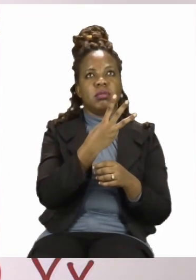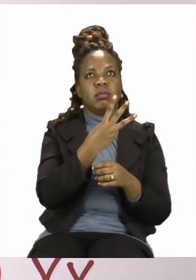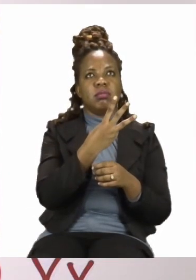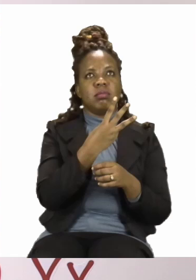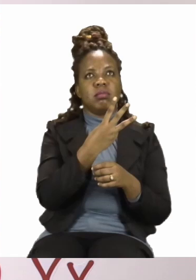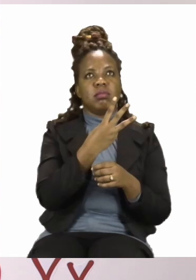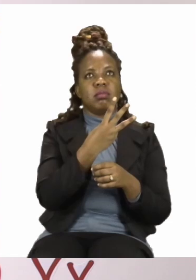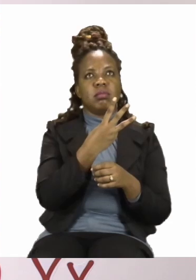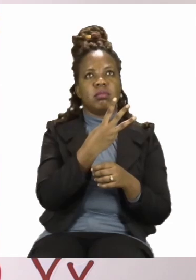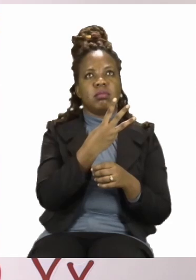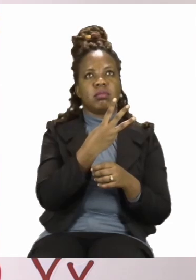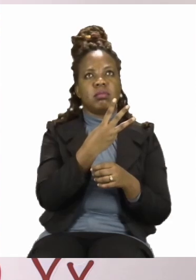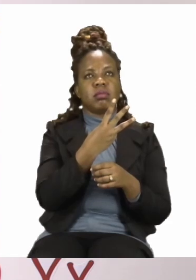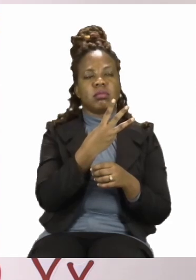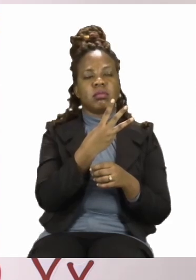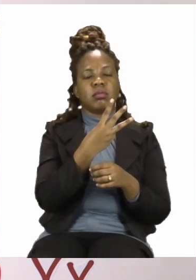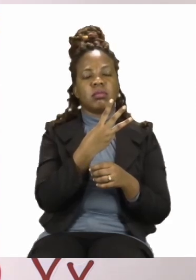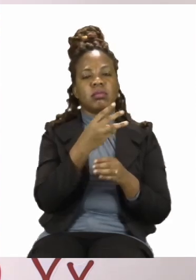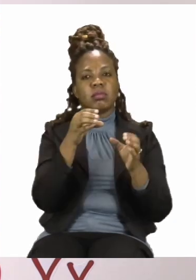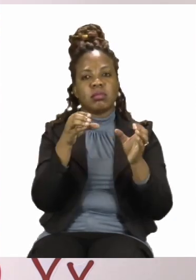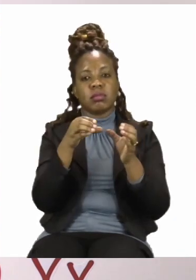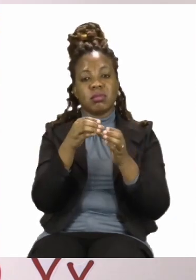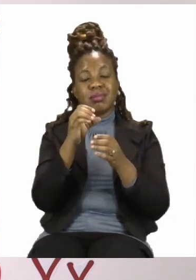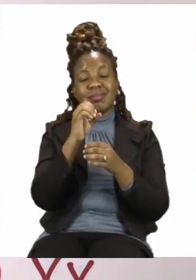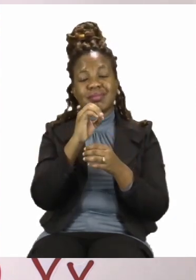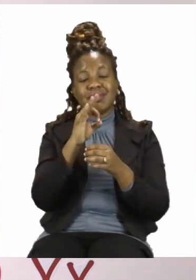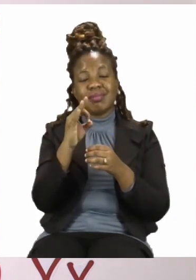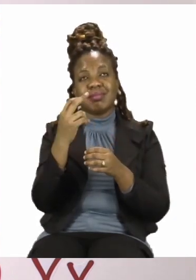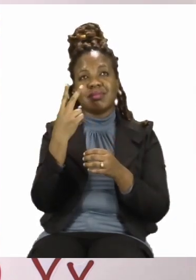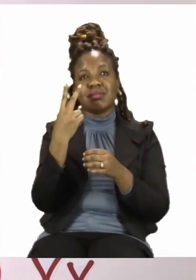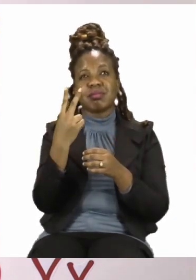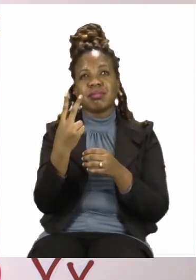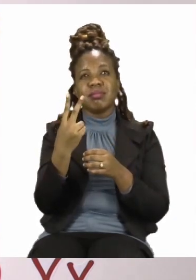we have groups of 2